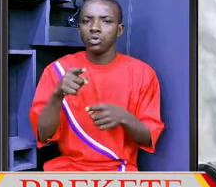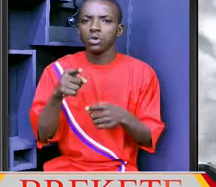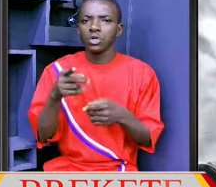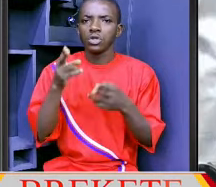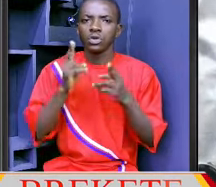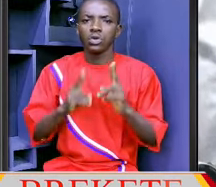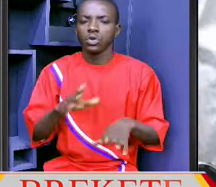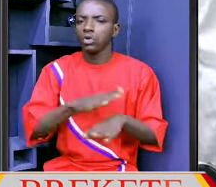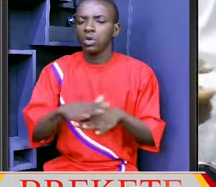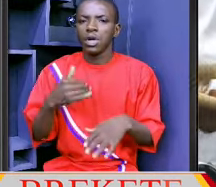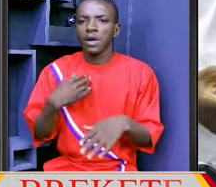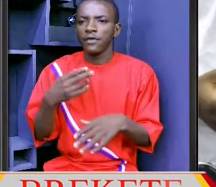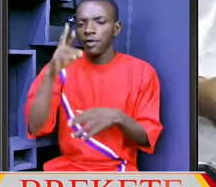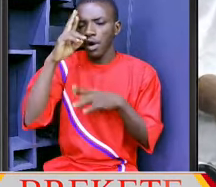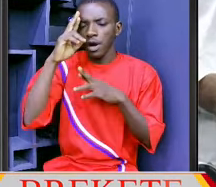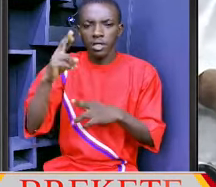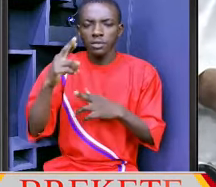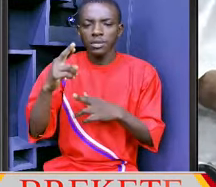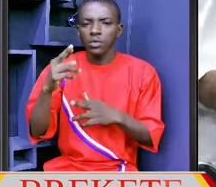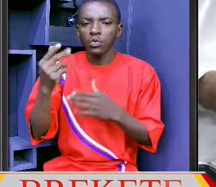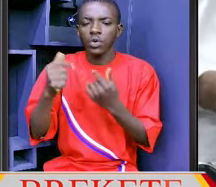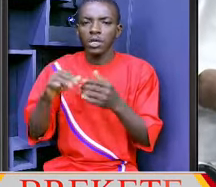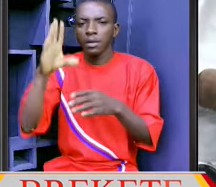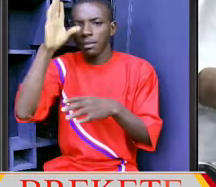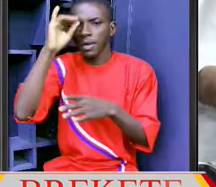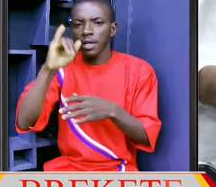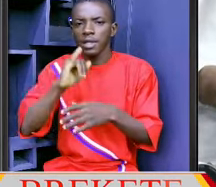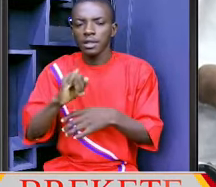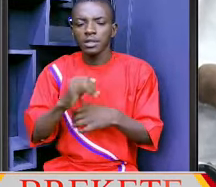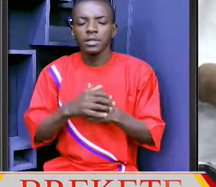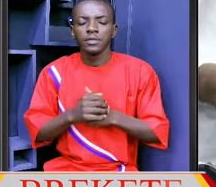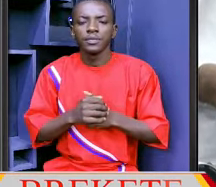have got no dignity where such a man is.